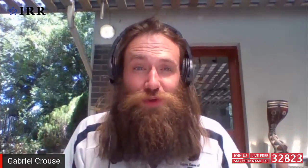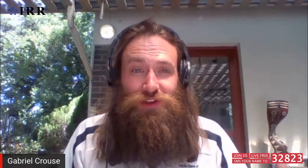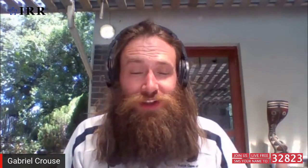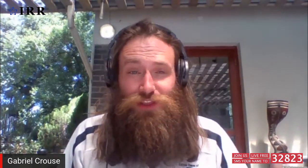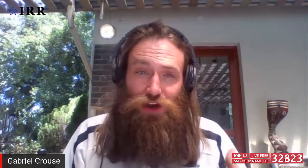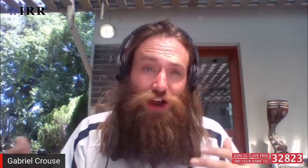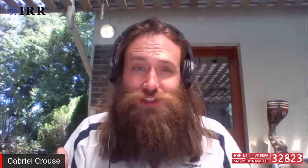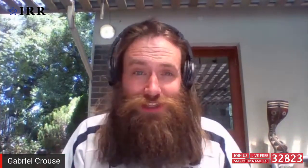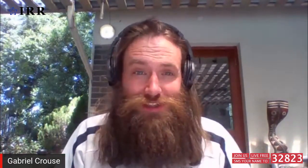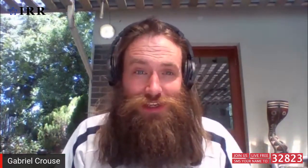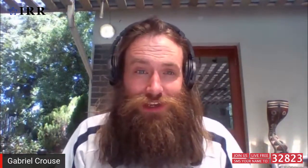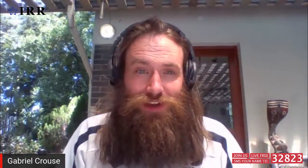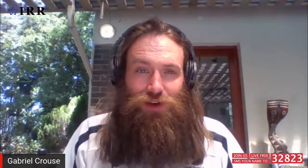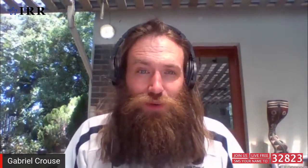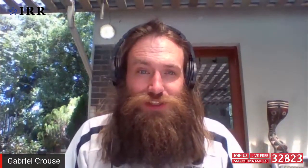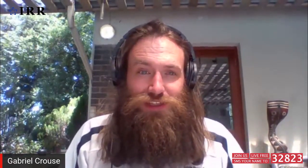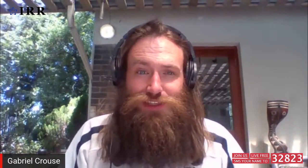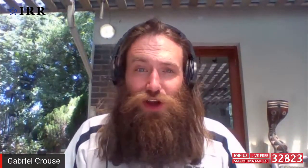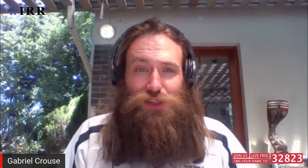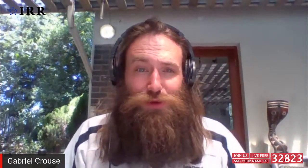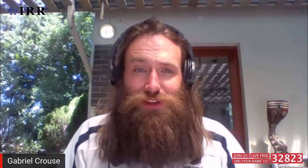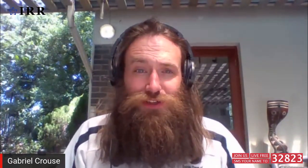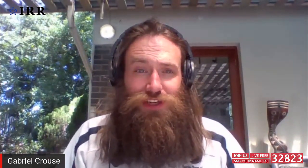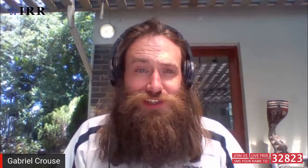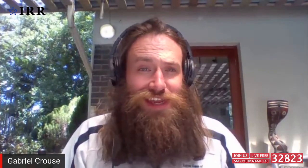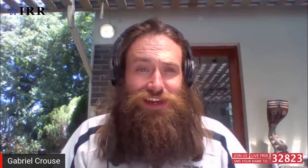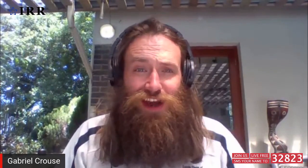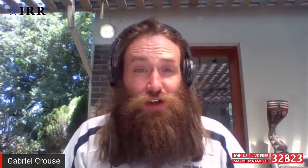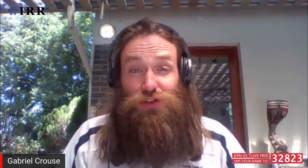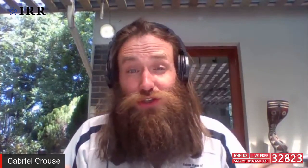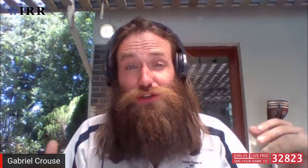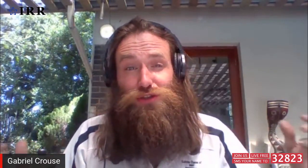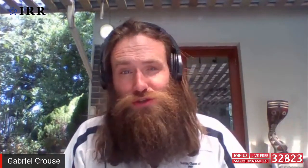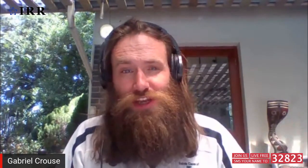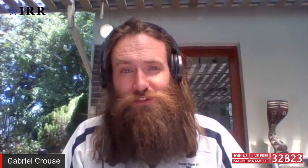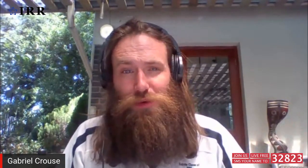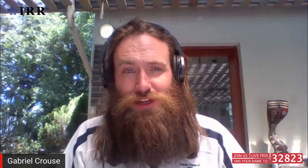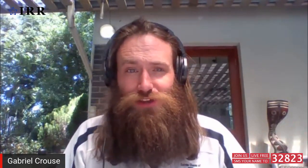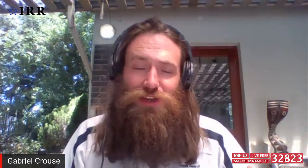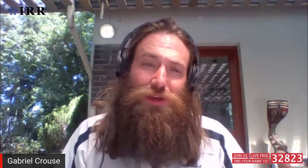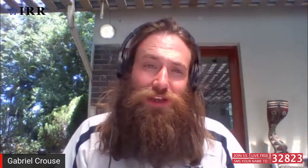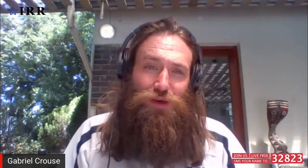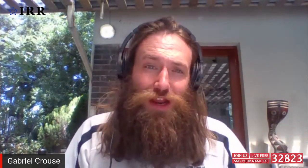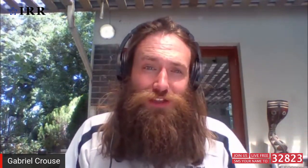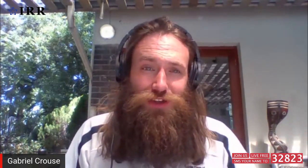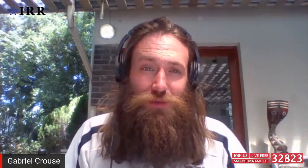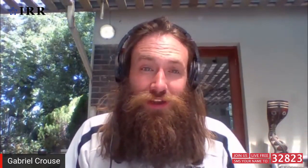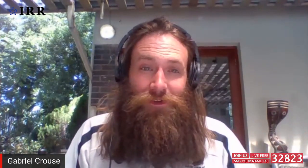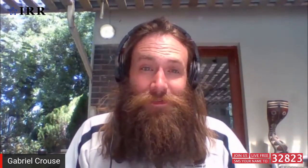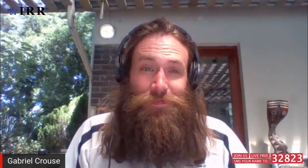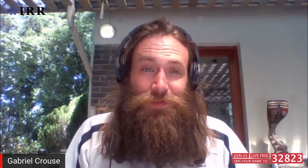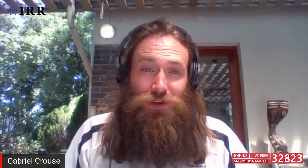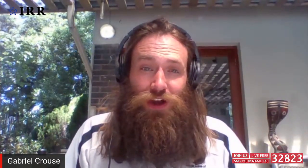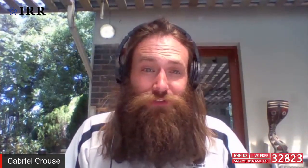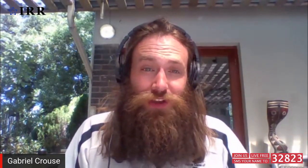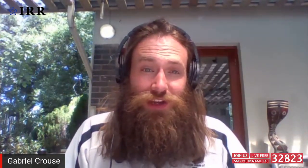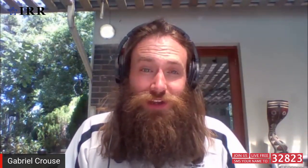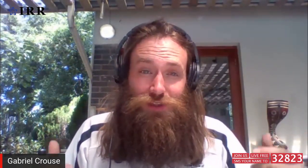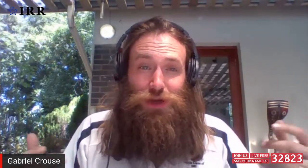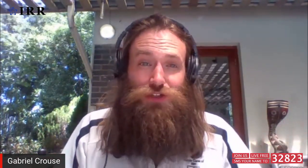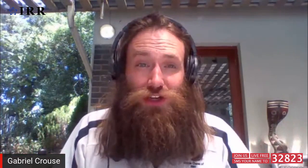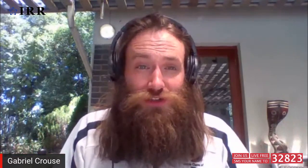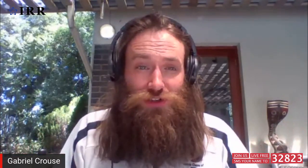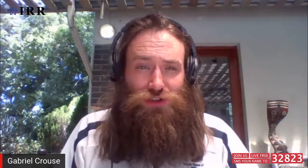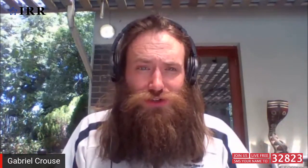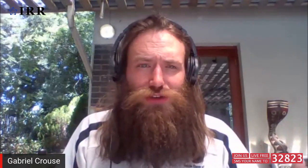but of course, when the last thing he said was that there's a hospital that you need to tear down because it used to have a whites-only wing and a blacks-only wing, you know, I feel